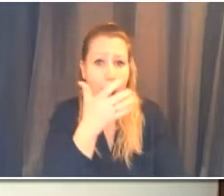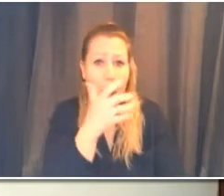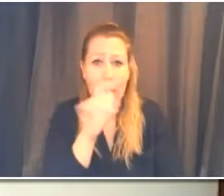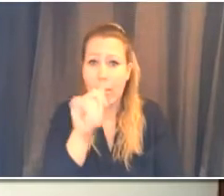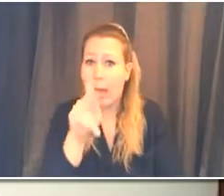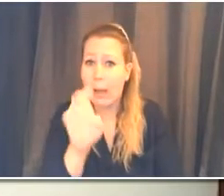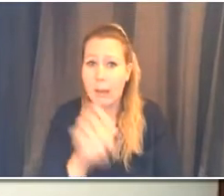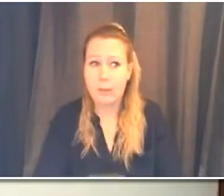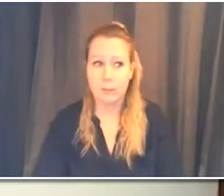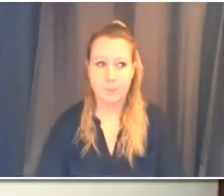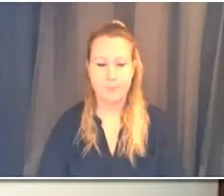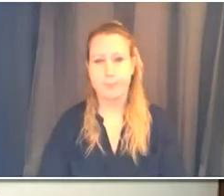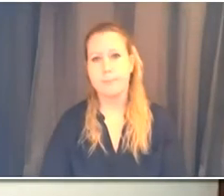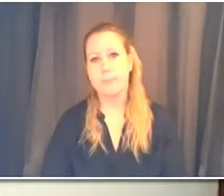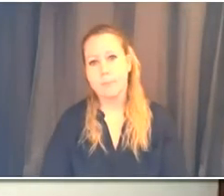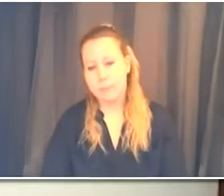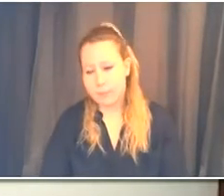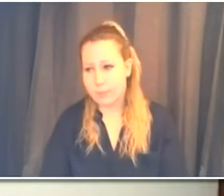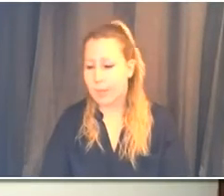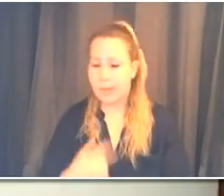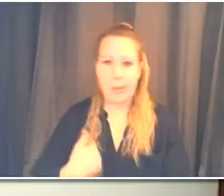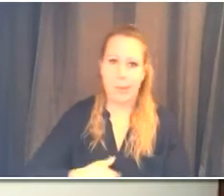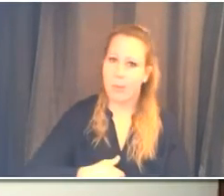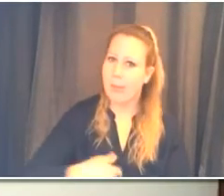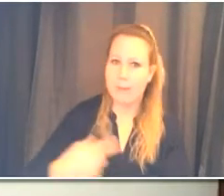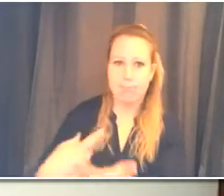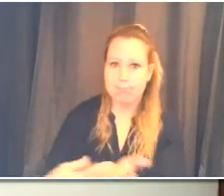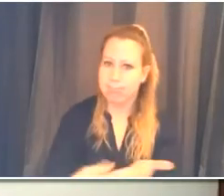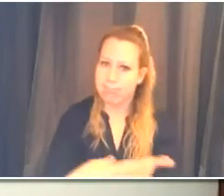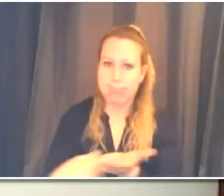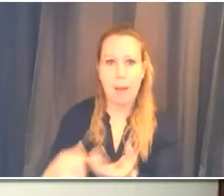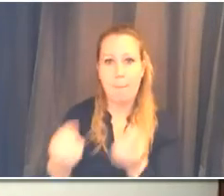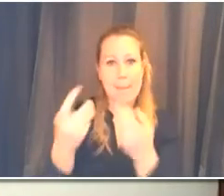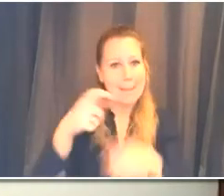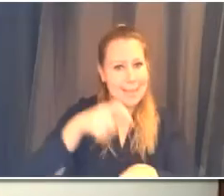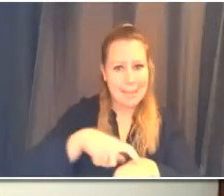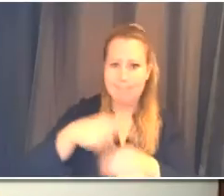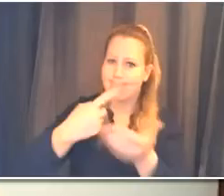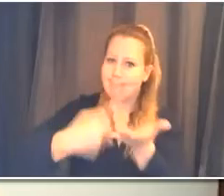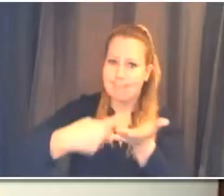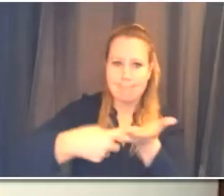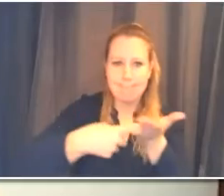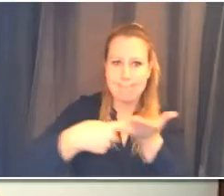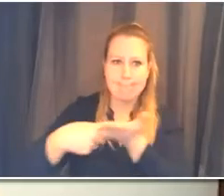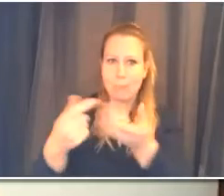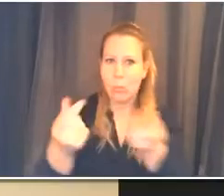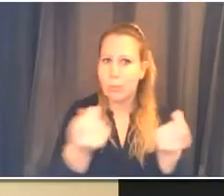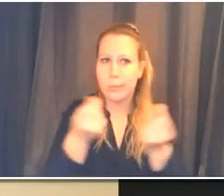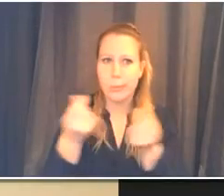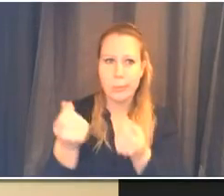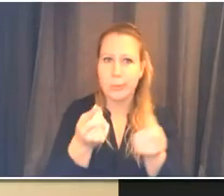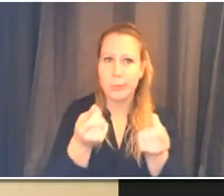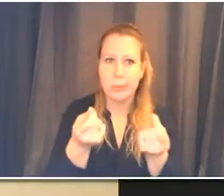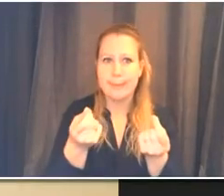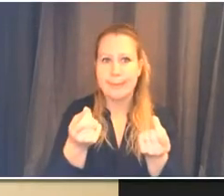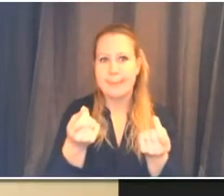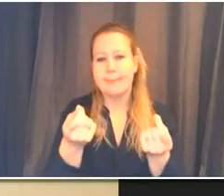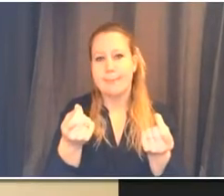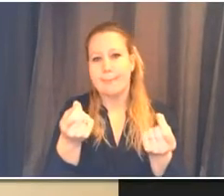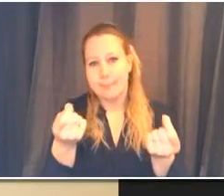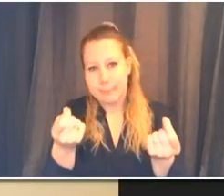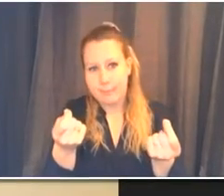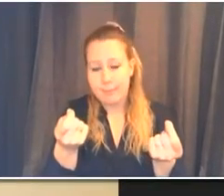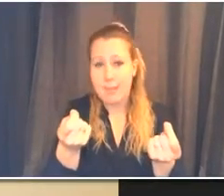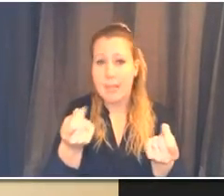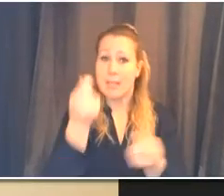the desk that's when the text comes in and we don't say it and and you know that it's not going to keep you know call text I don't care about